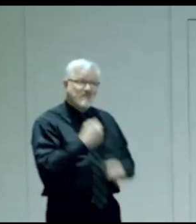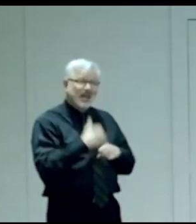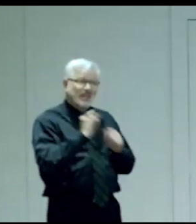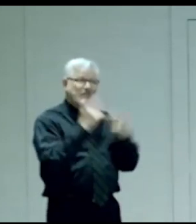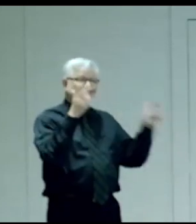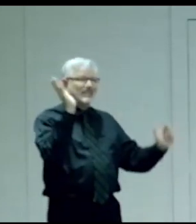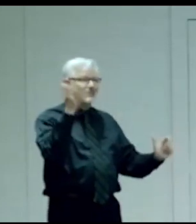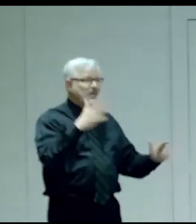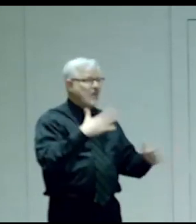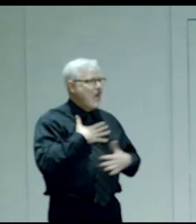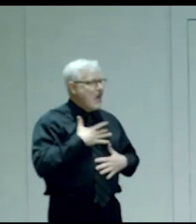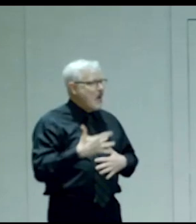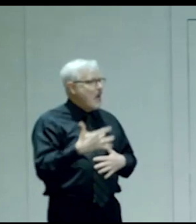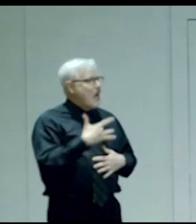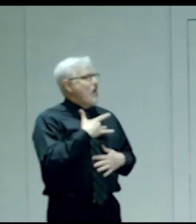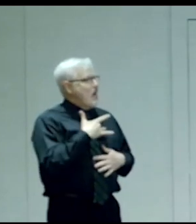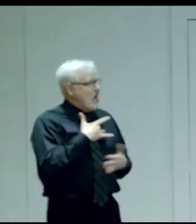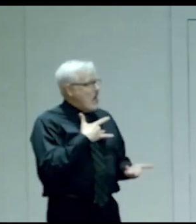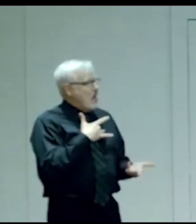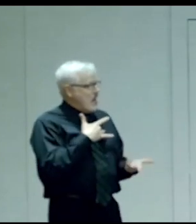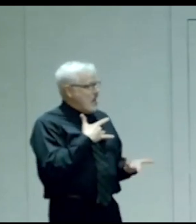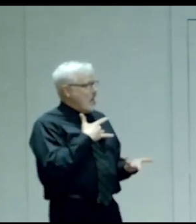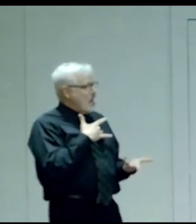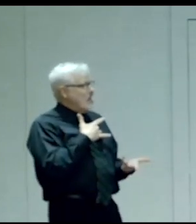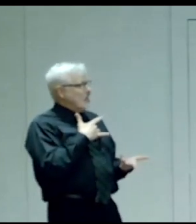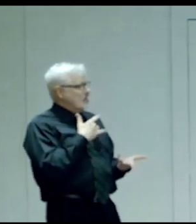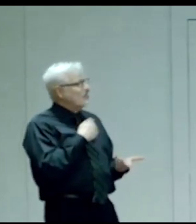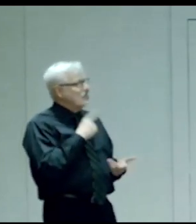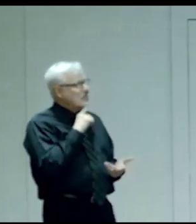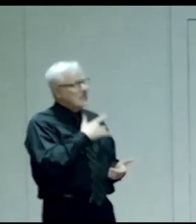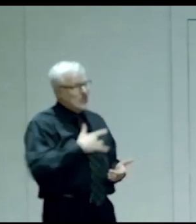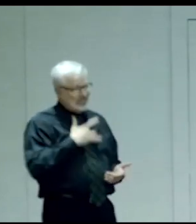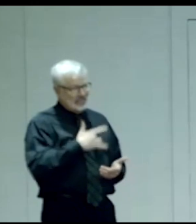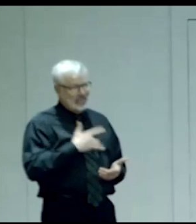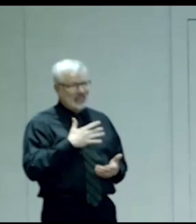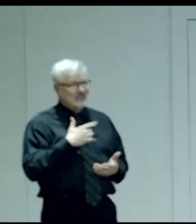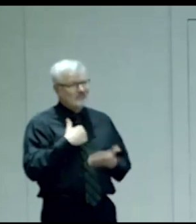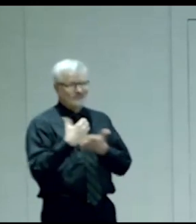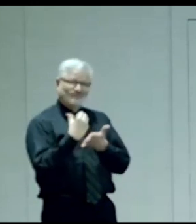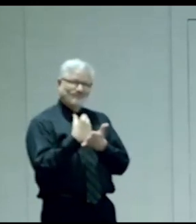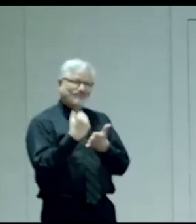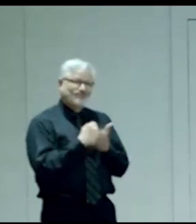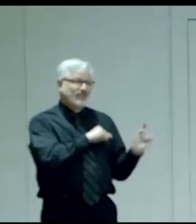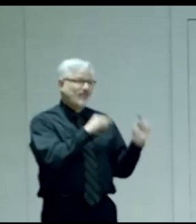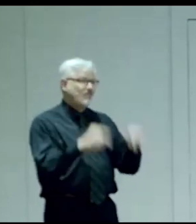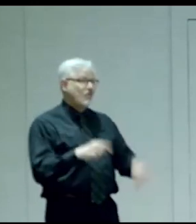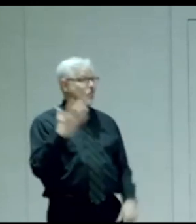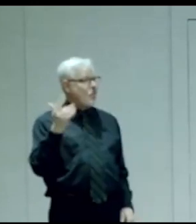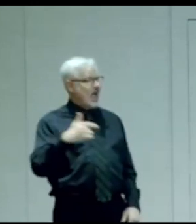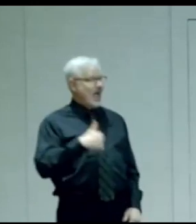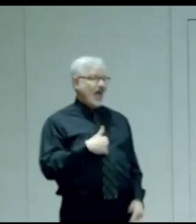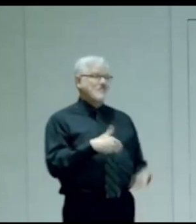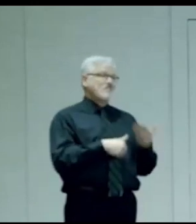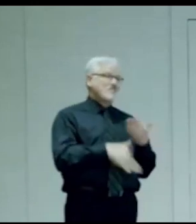that really hit me. And so I really appreciate being able to do that because I'm a